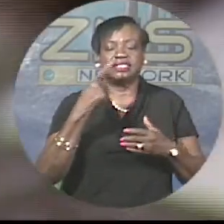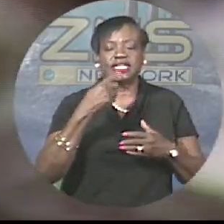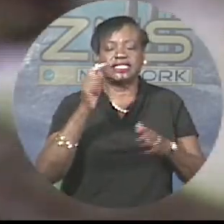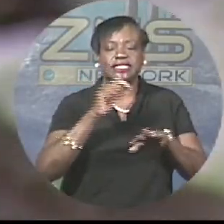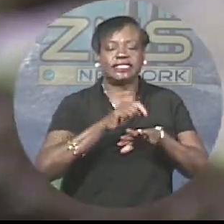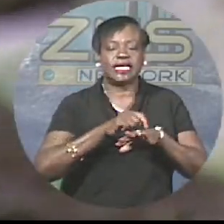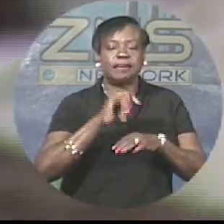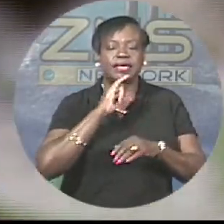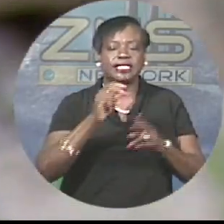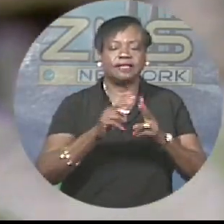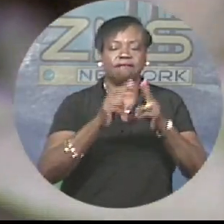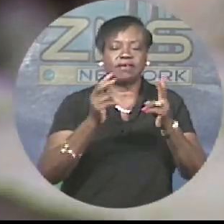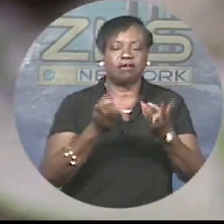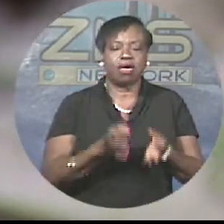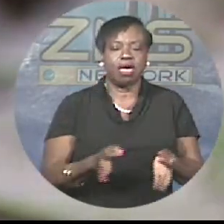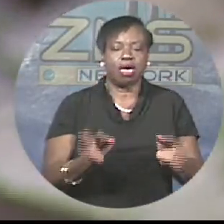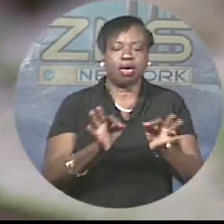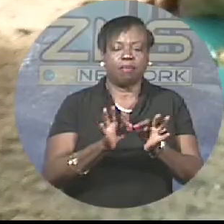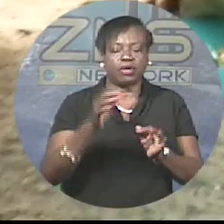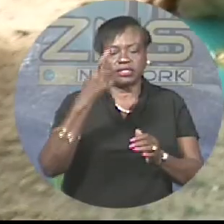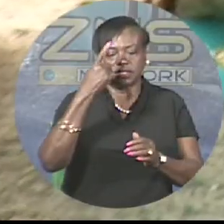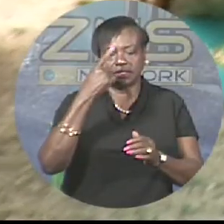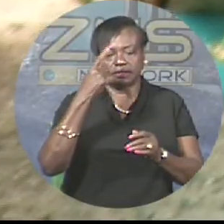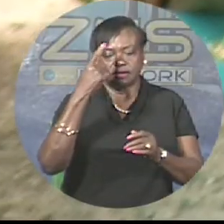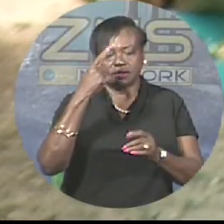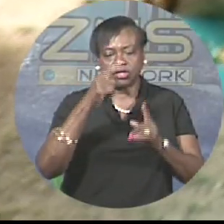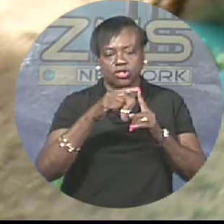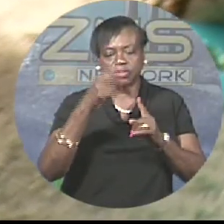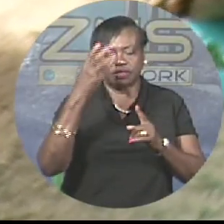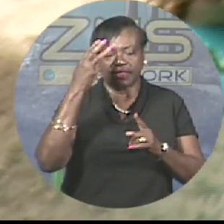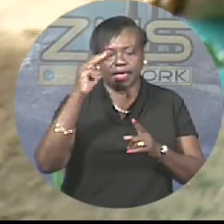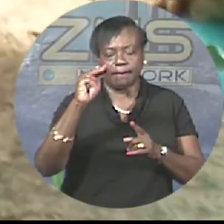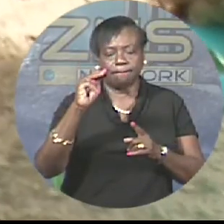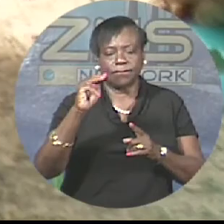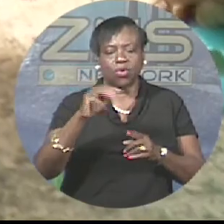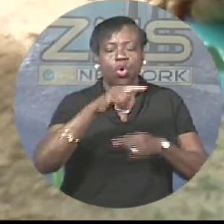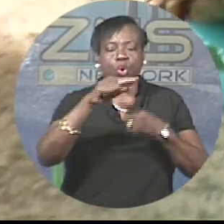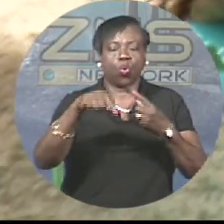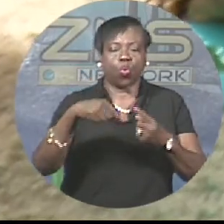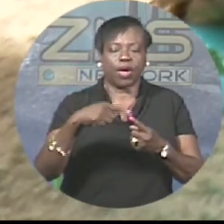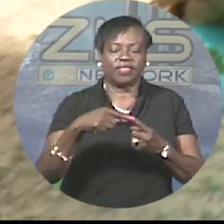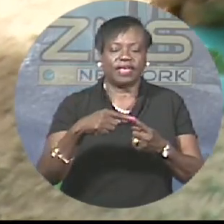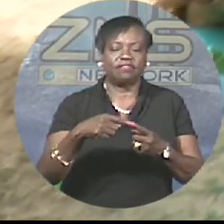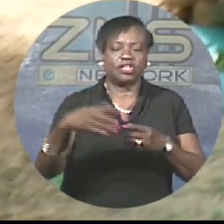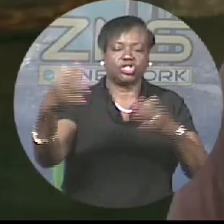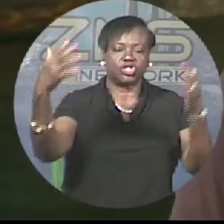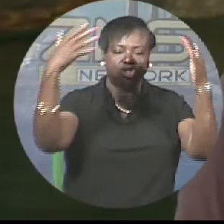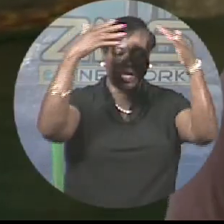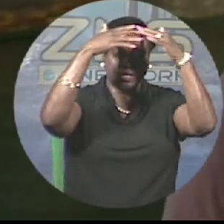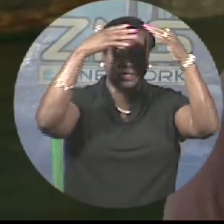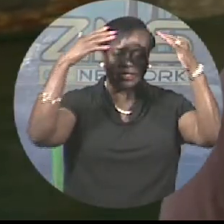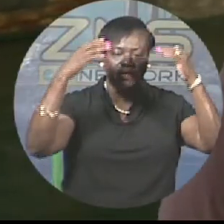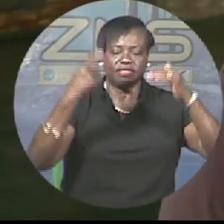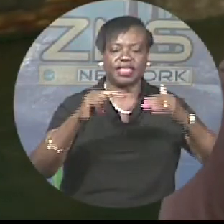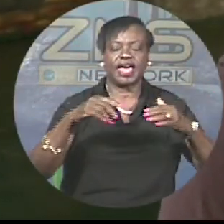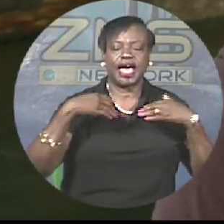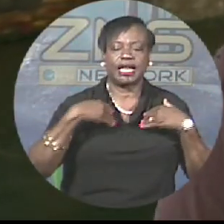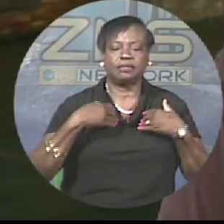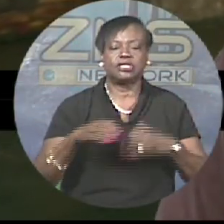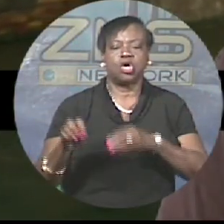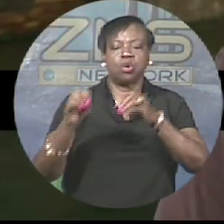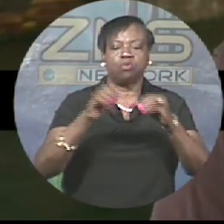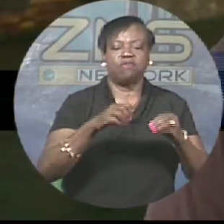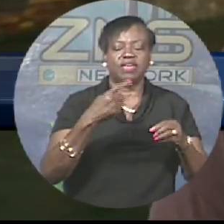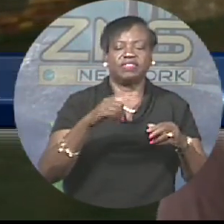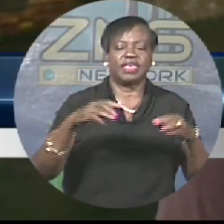is extremely important for them as to when they should begin to shelter the animals from an impending storm. Moving the animals is very